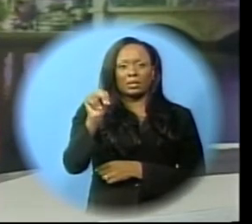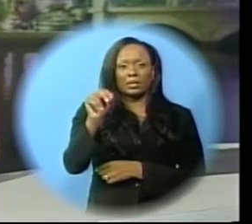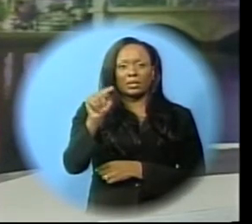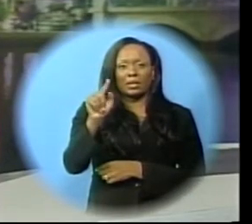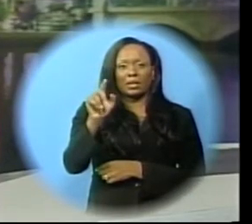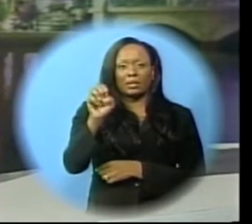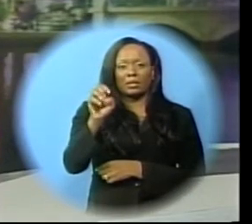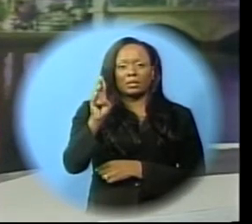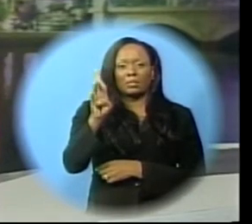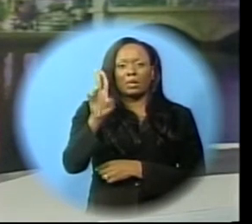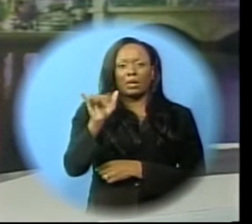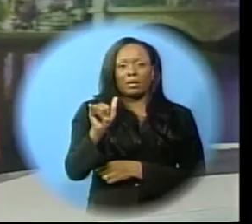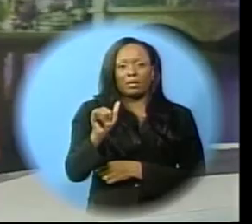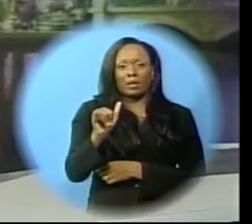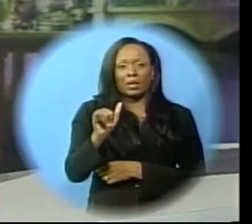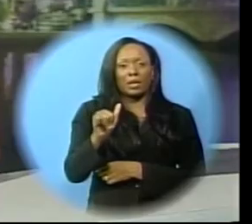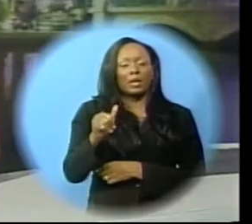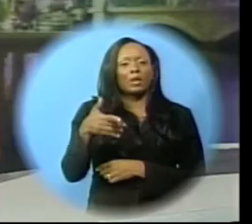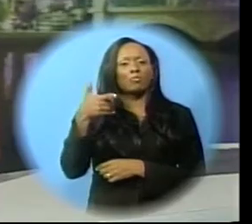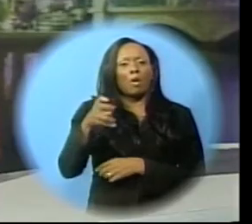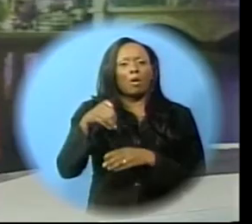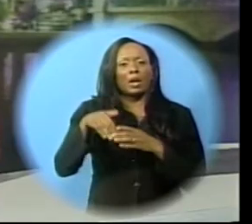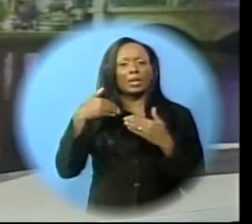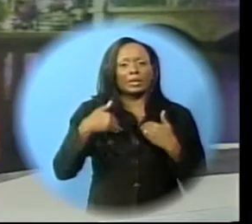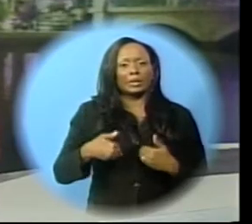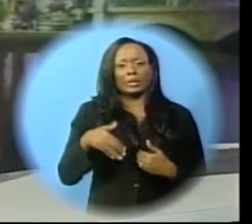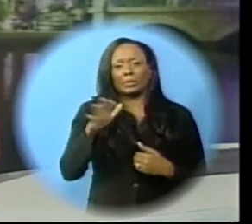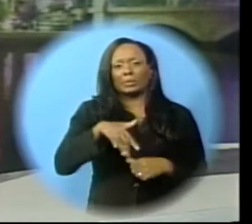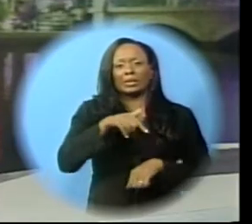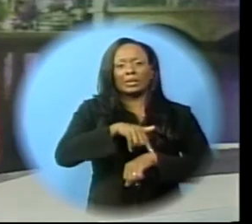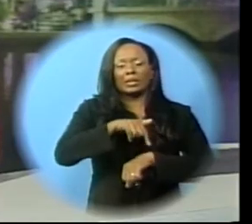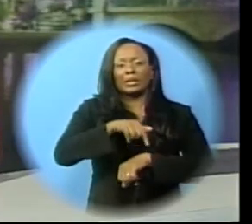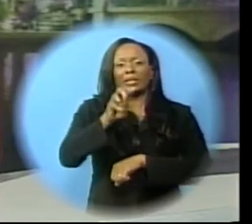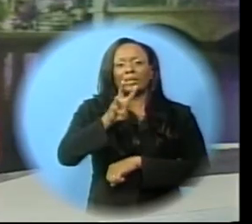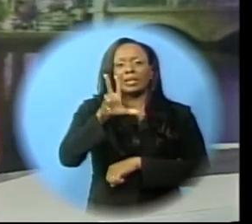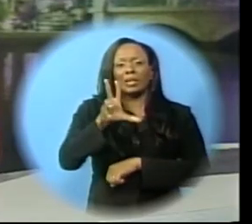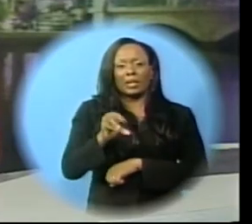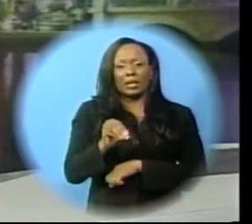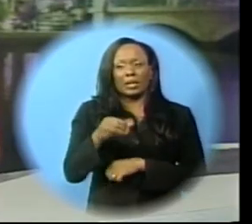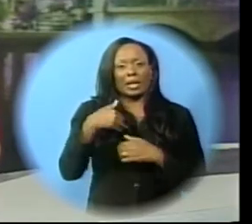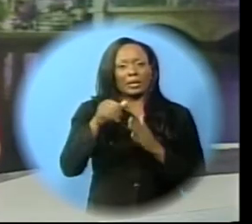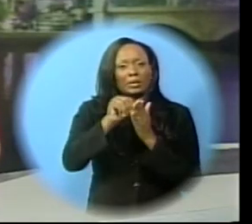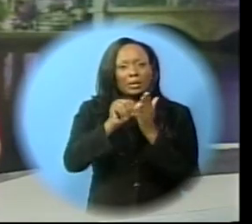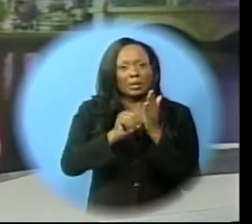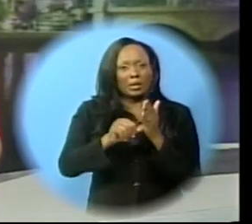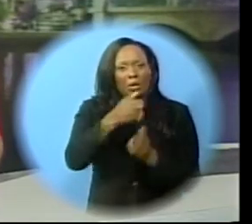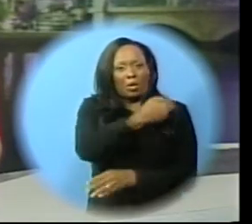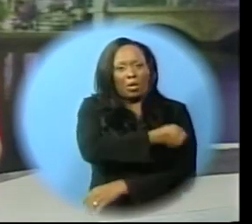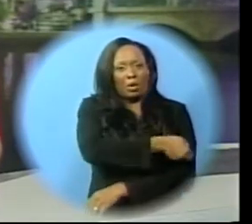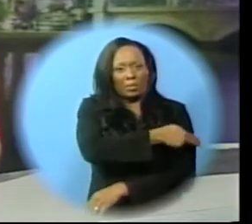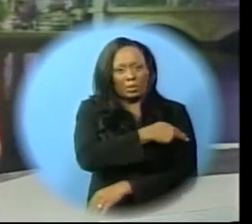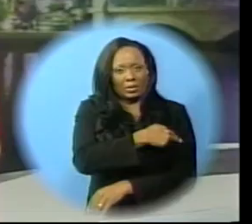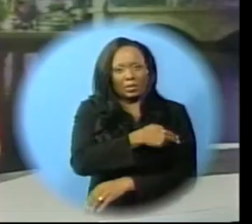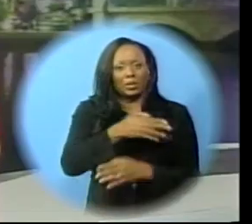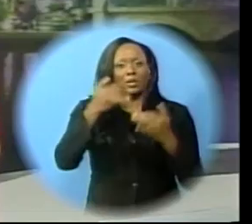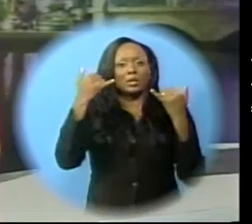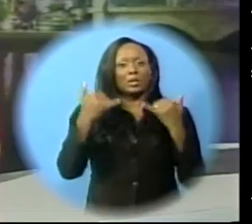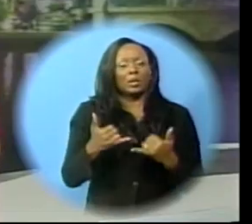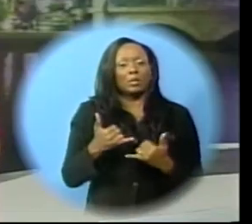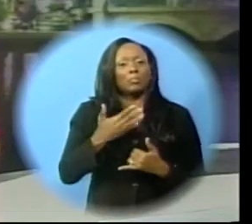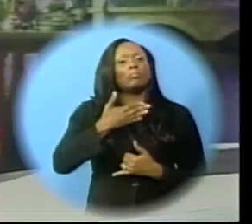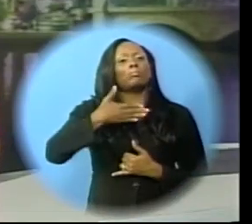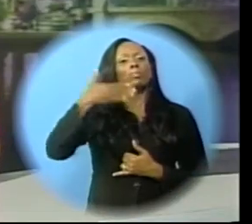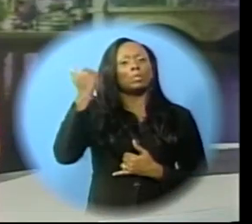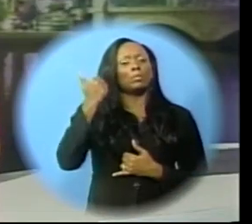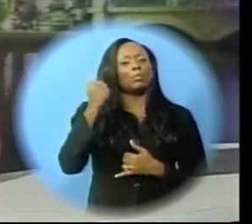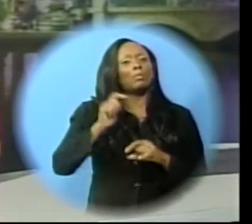left side of his chest around 6:30 yesterday and underwent surgery at the Queen Elizabeth Hospital. Now he's reported to be in a